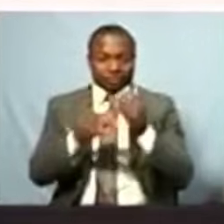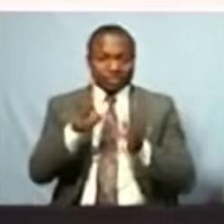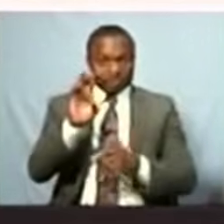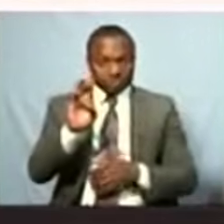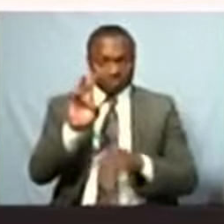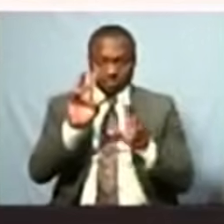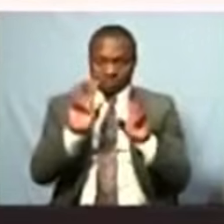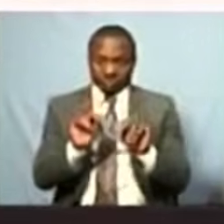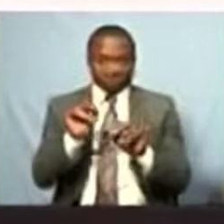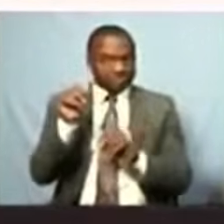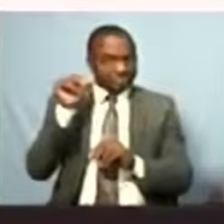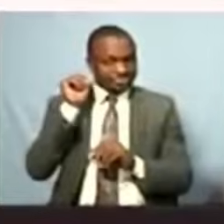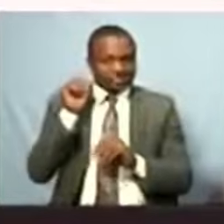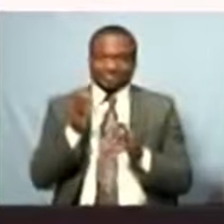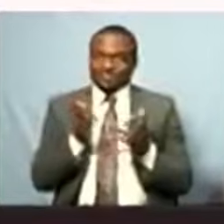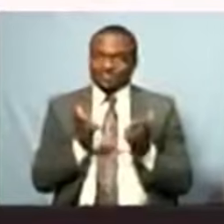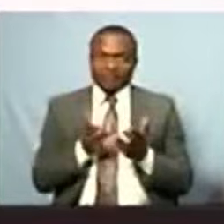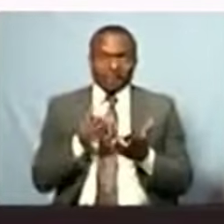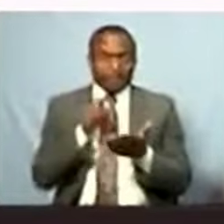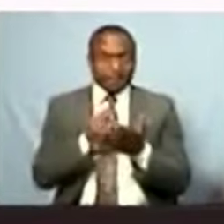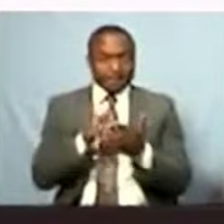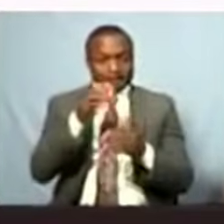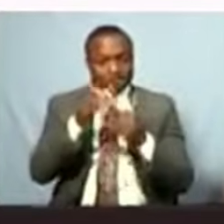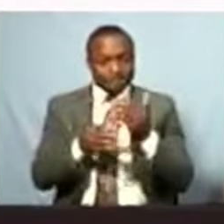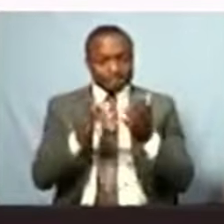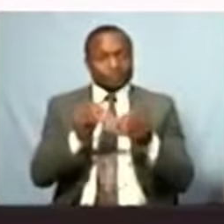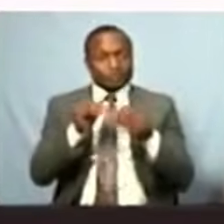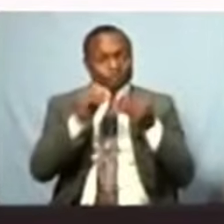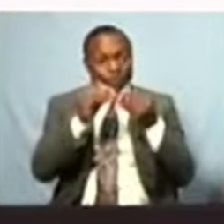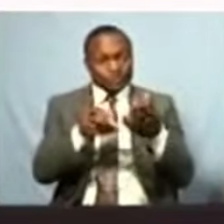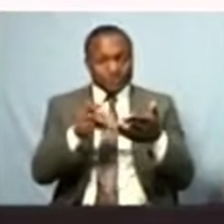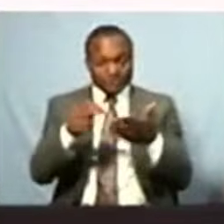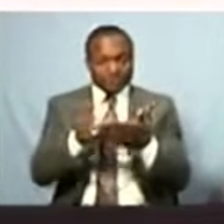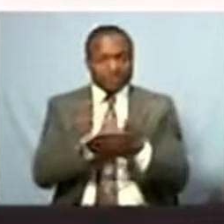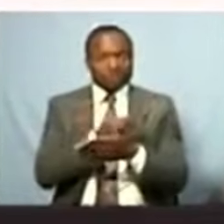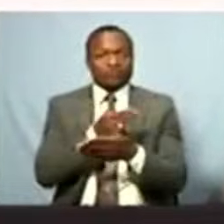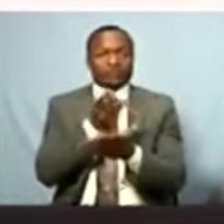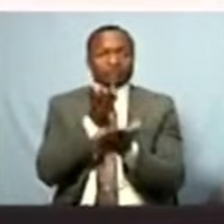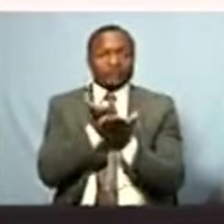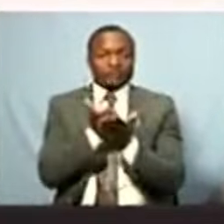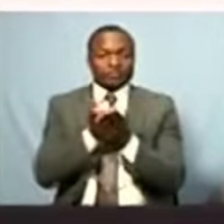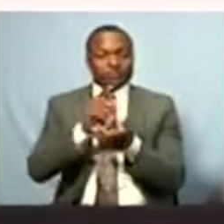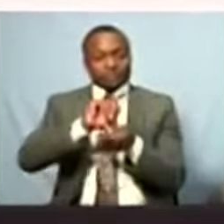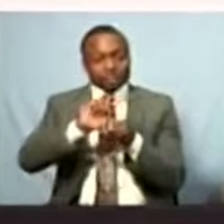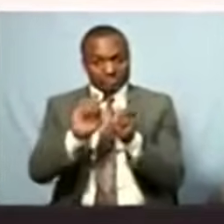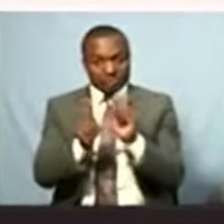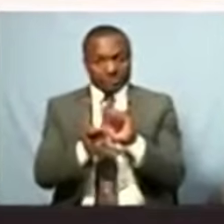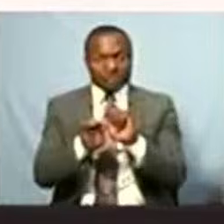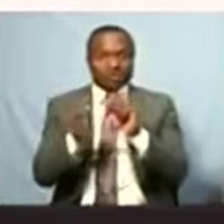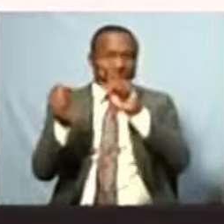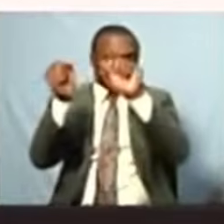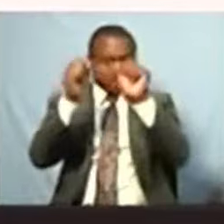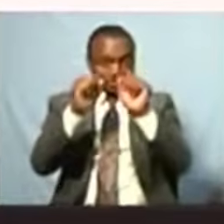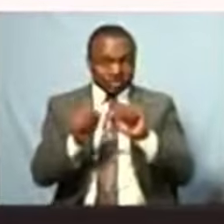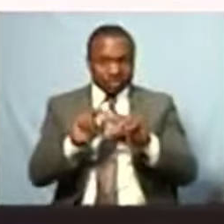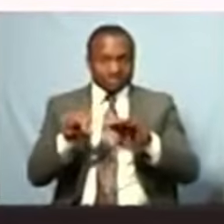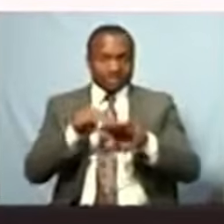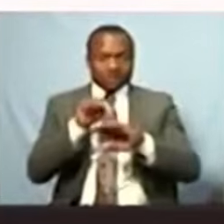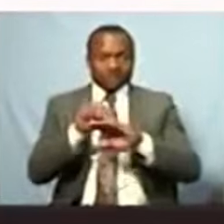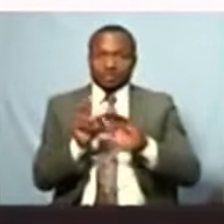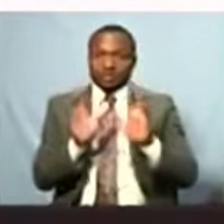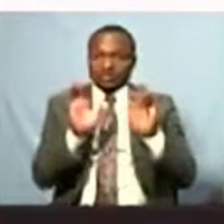there is no objection also there. This clause merely provides for the new proposed changes in terms of composition of the National